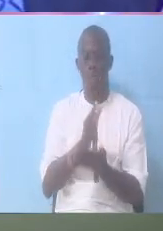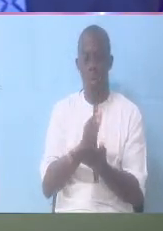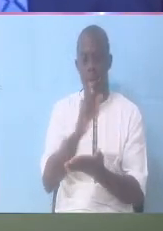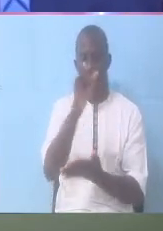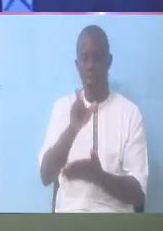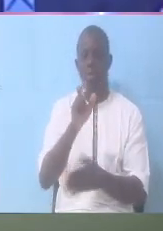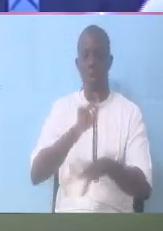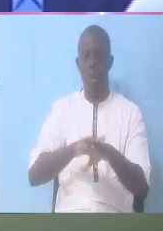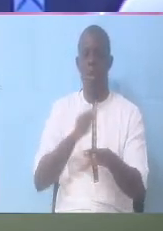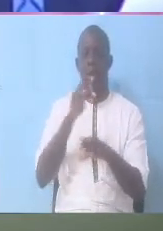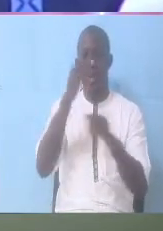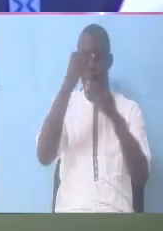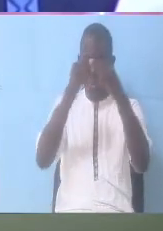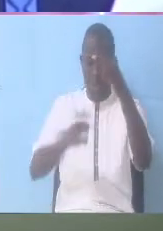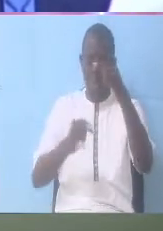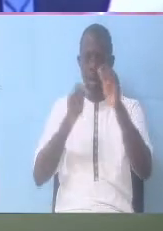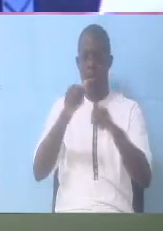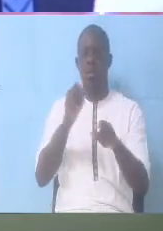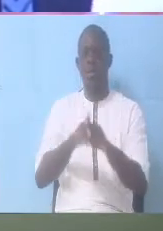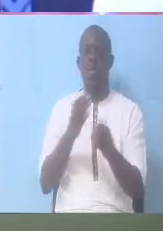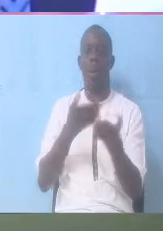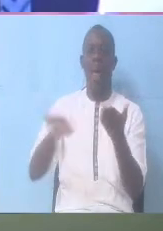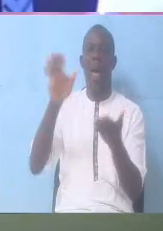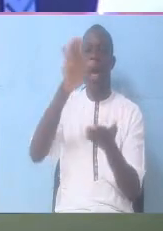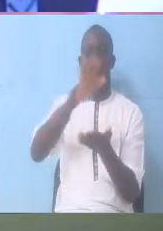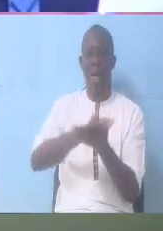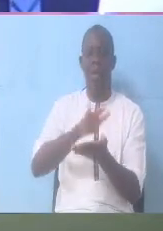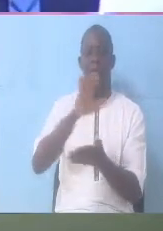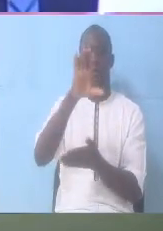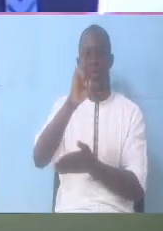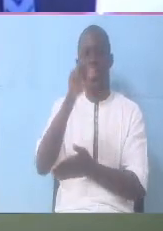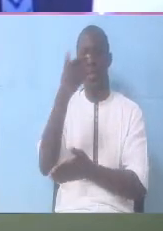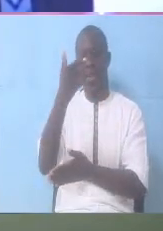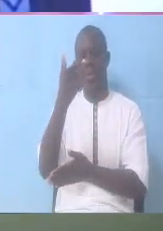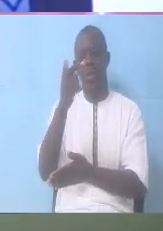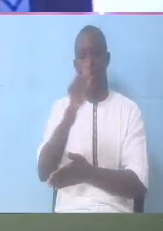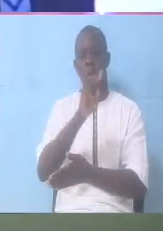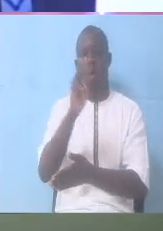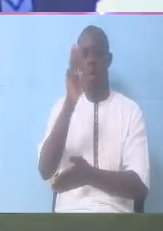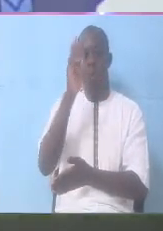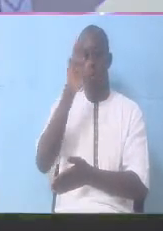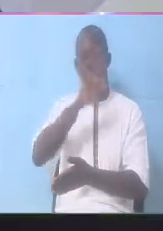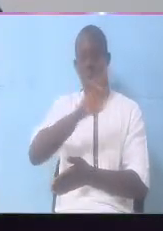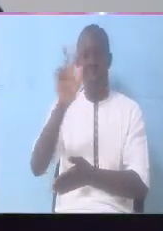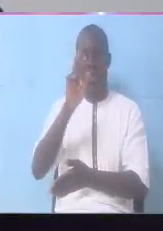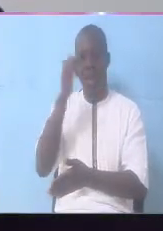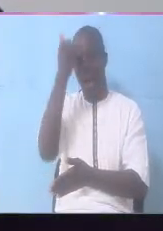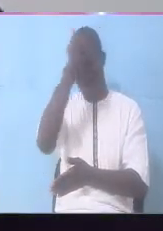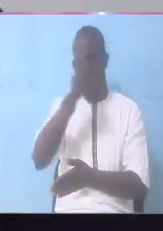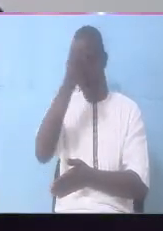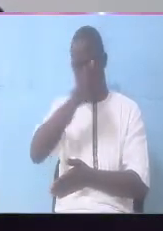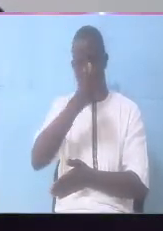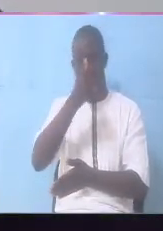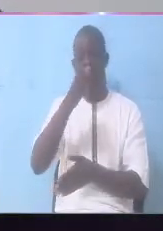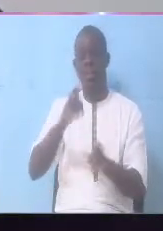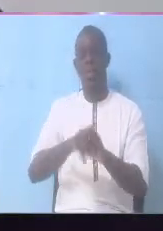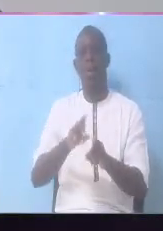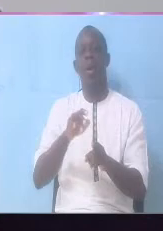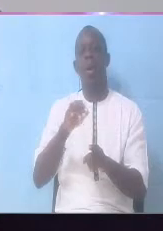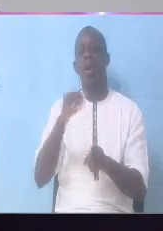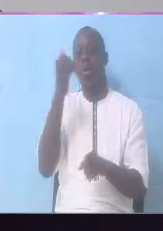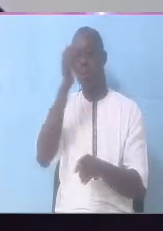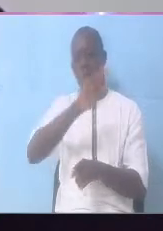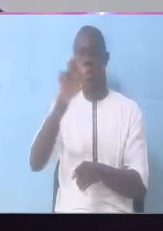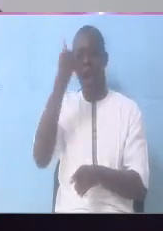add the 57 West African migrants who were killed in Gambia. That wouldn't be fair to Jammeh,